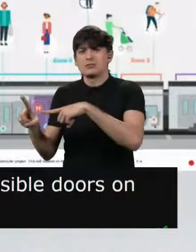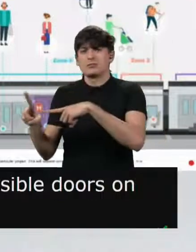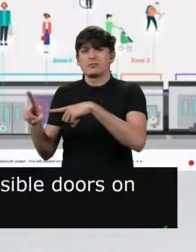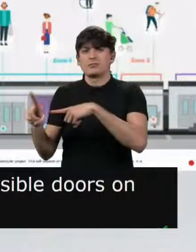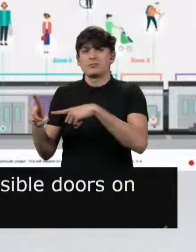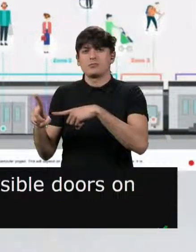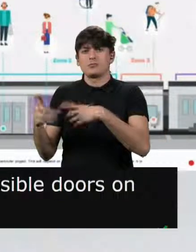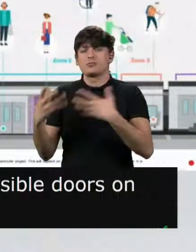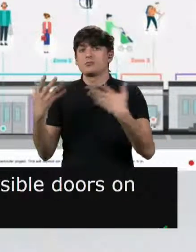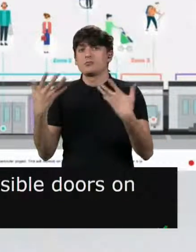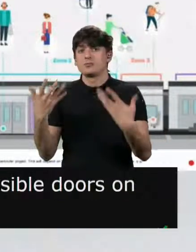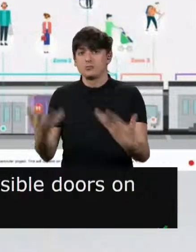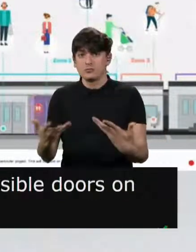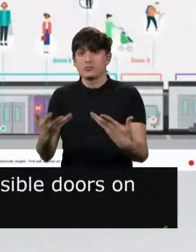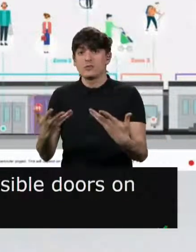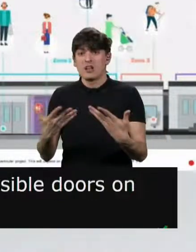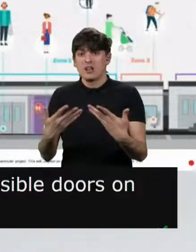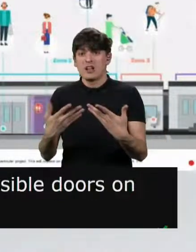such that